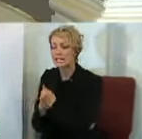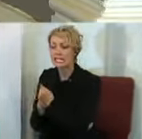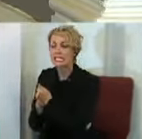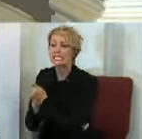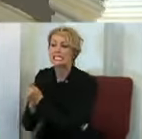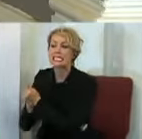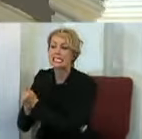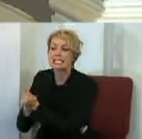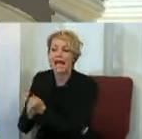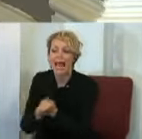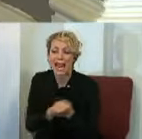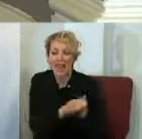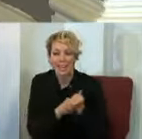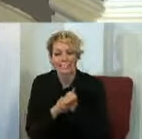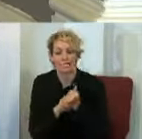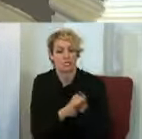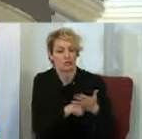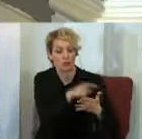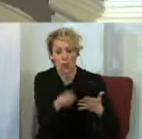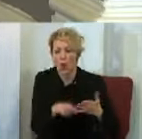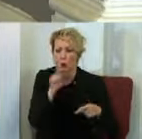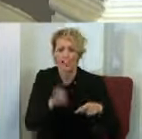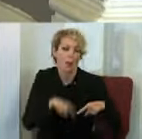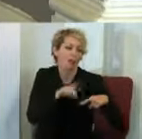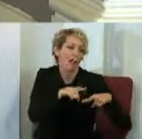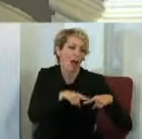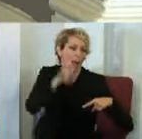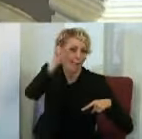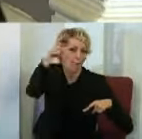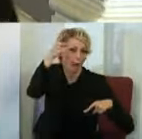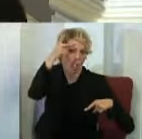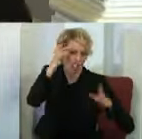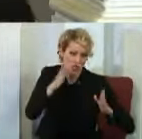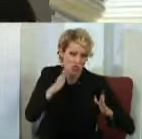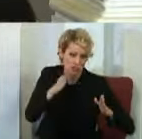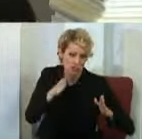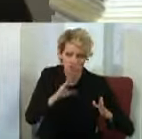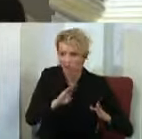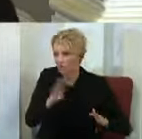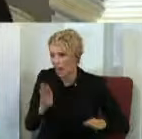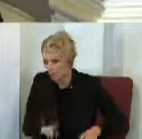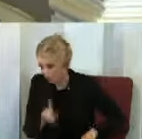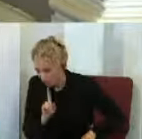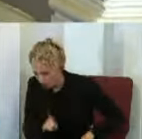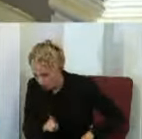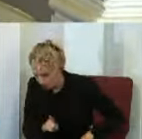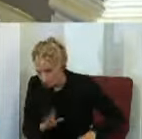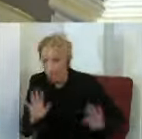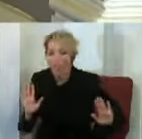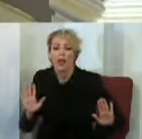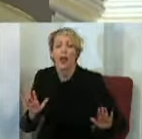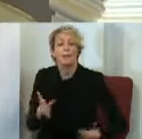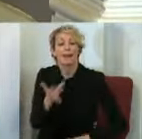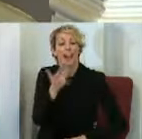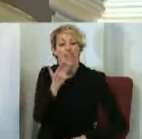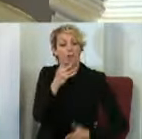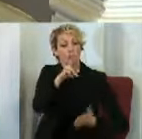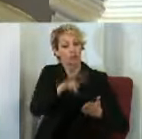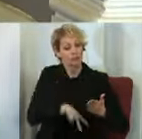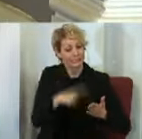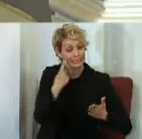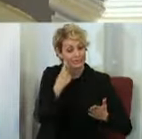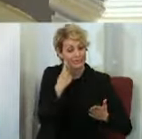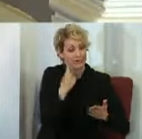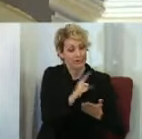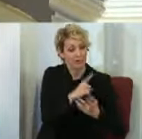rely on our elected politicians all the time, sometimes not even any of the time. So my favorite reading so far in the last few months